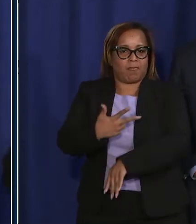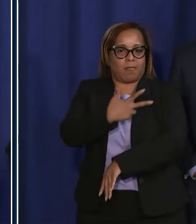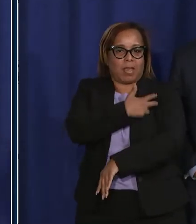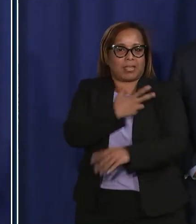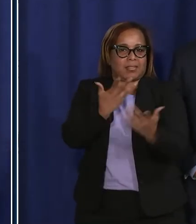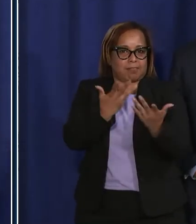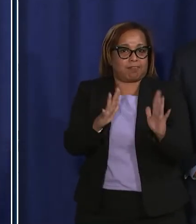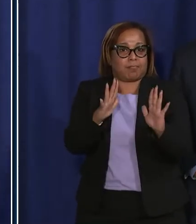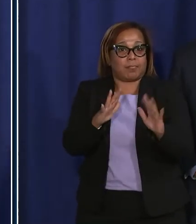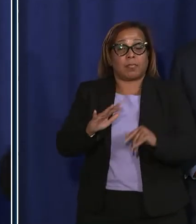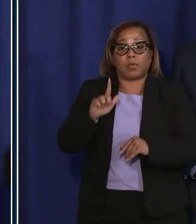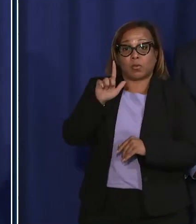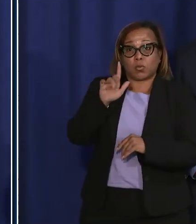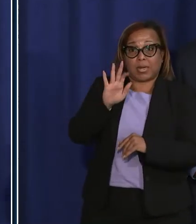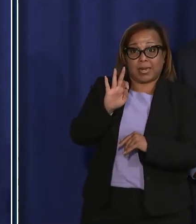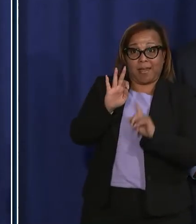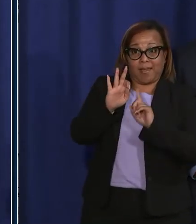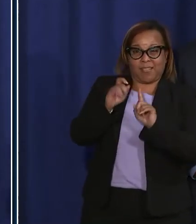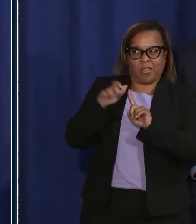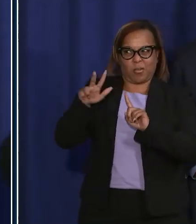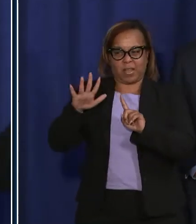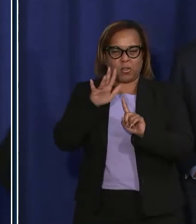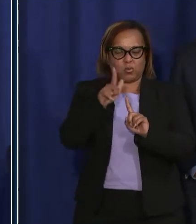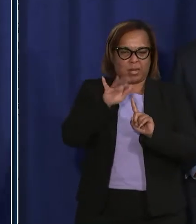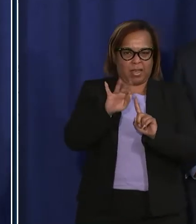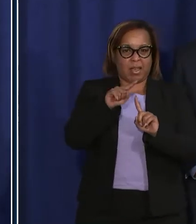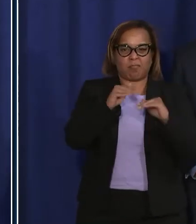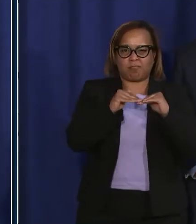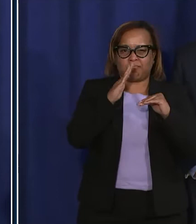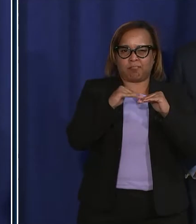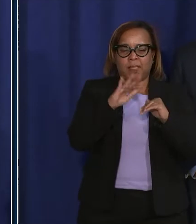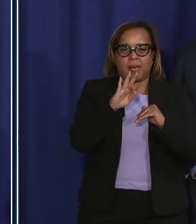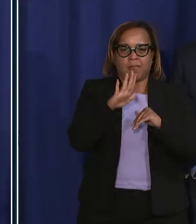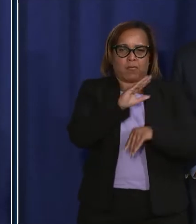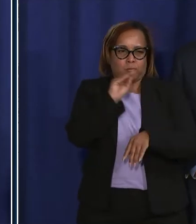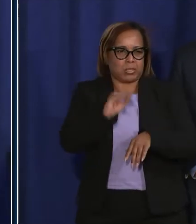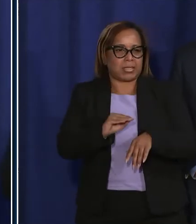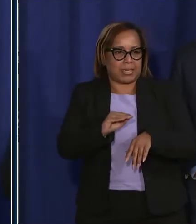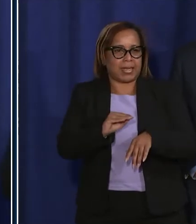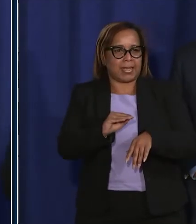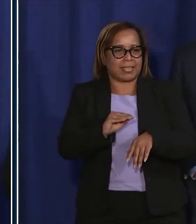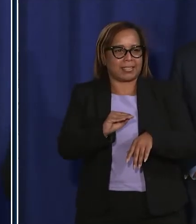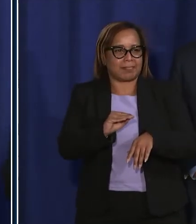portal, and 29 of 35 are above 95%